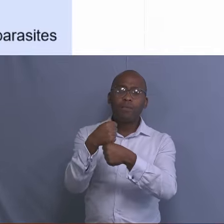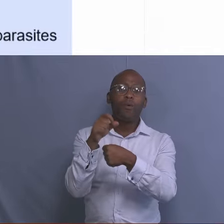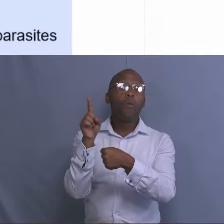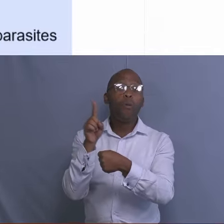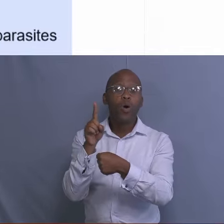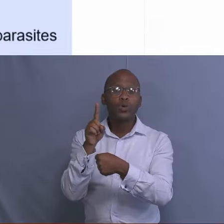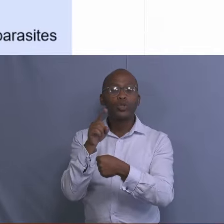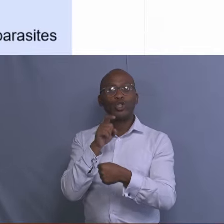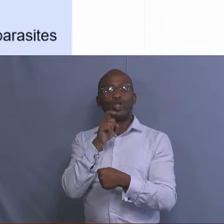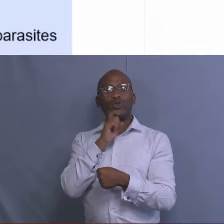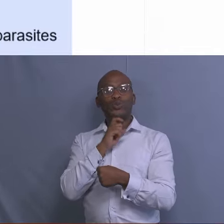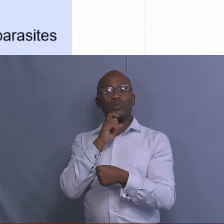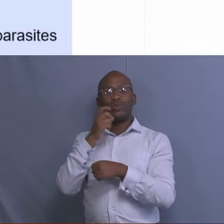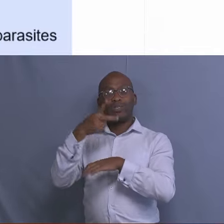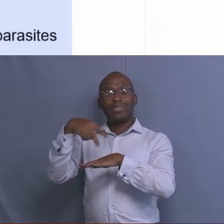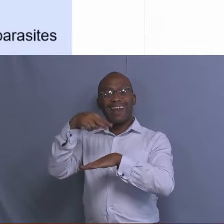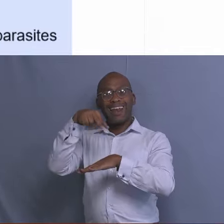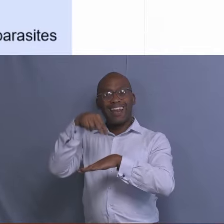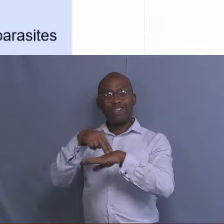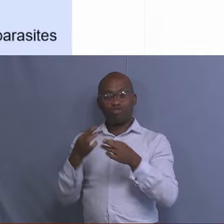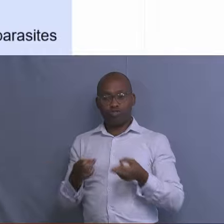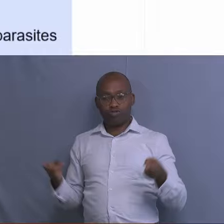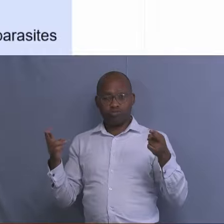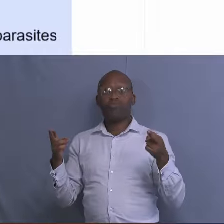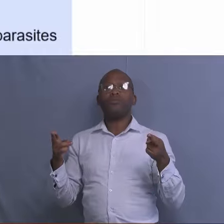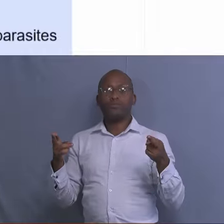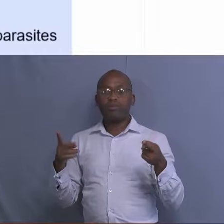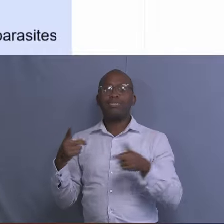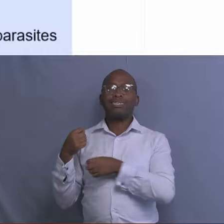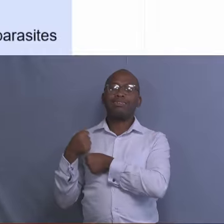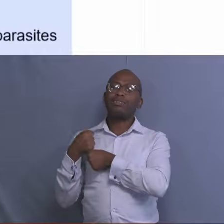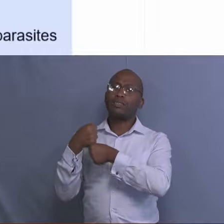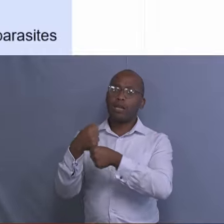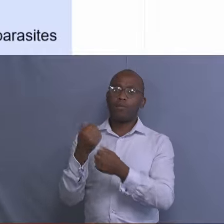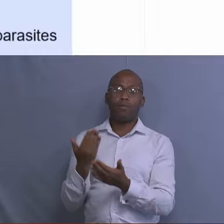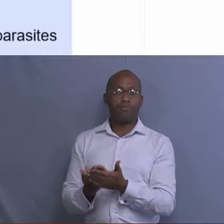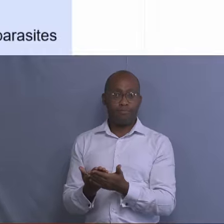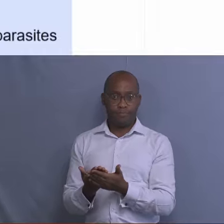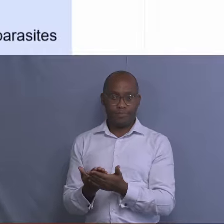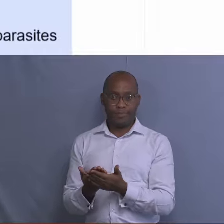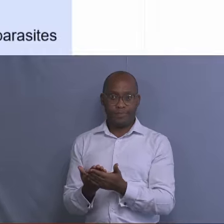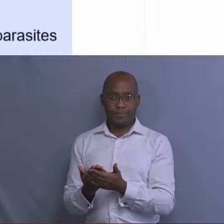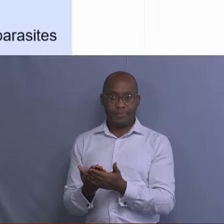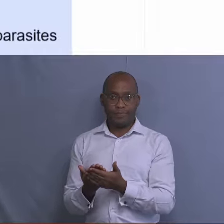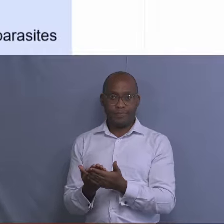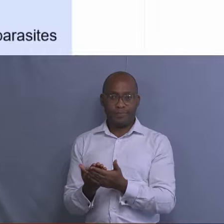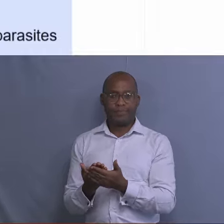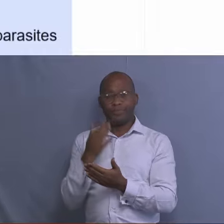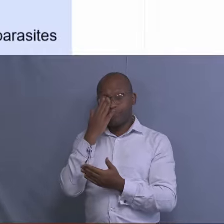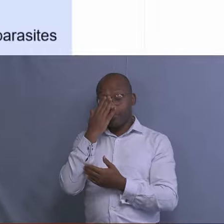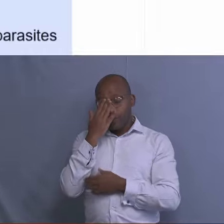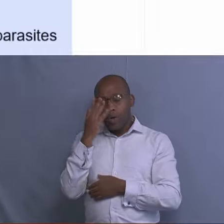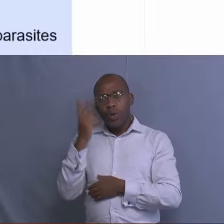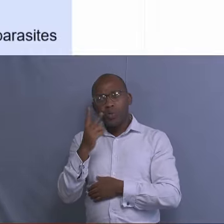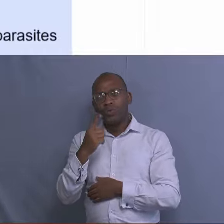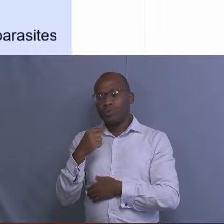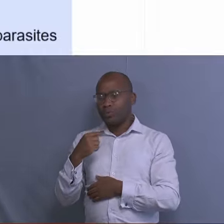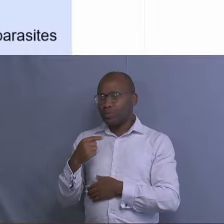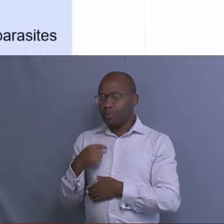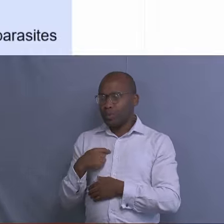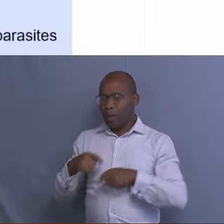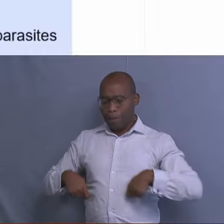use of natural resources. Okay, then there's less expenditure on resources since you are not